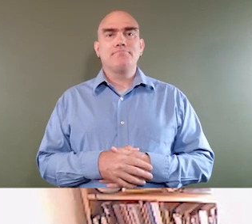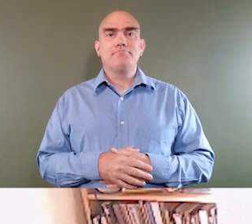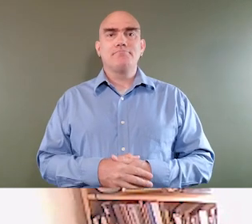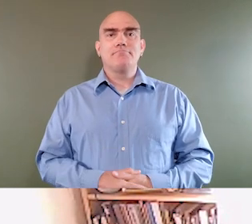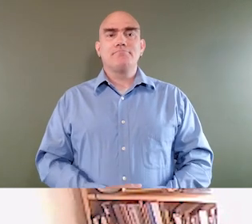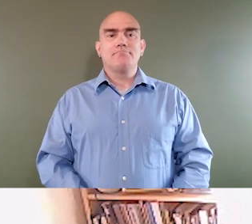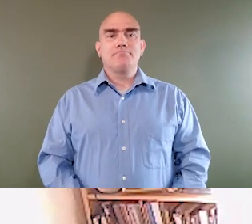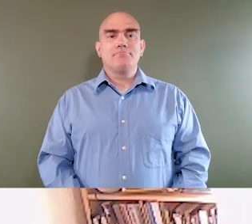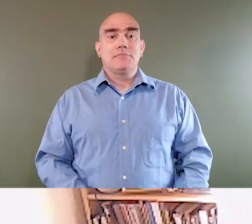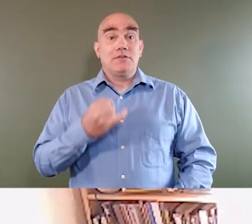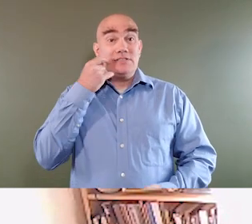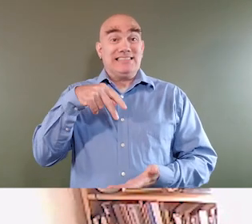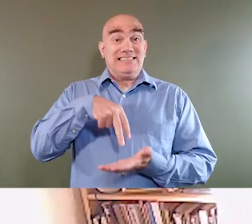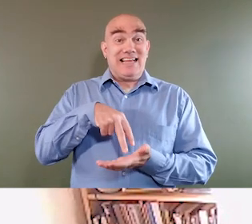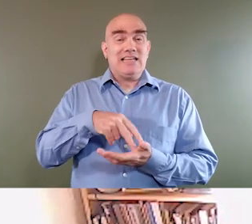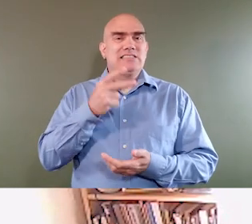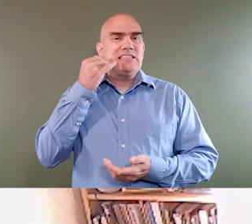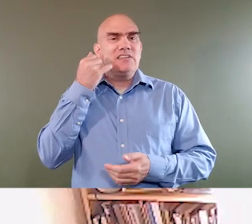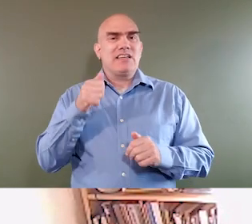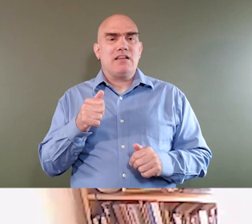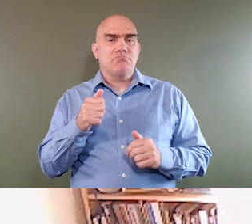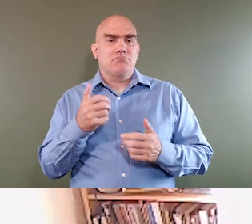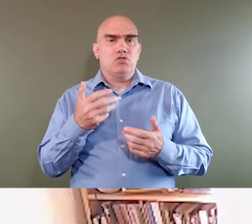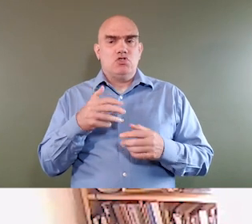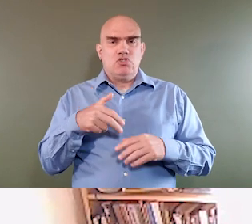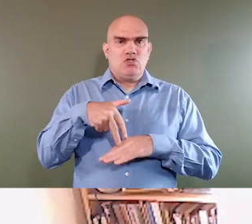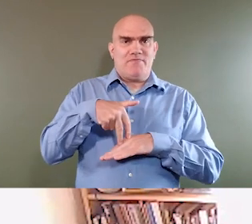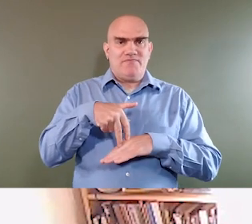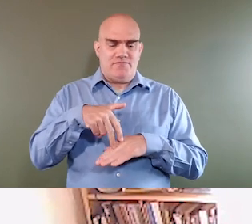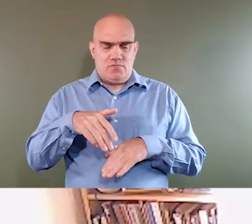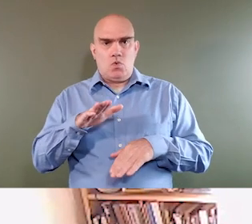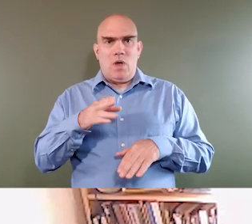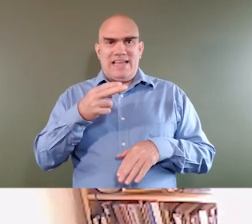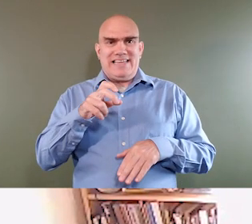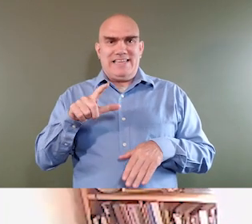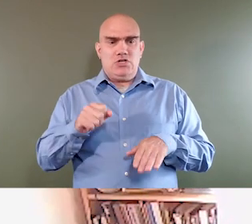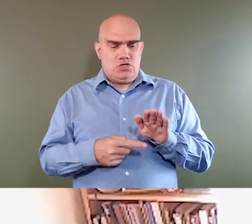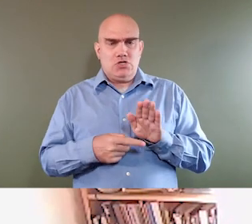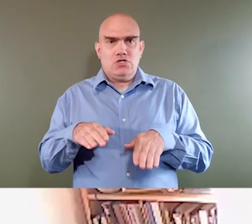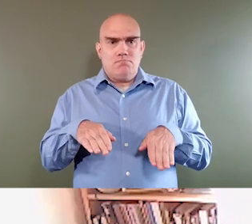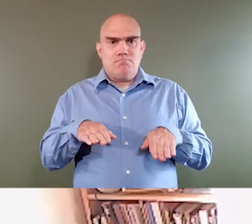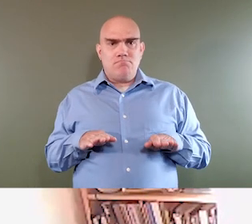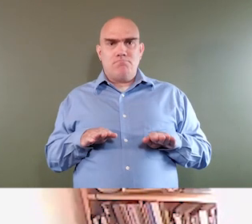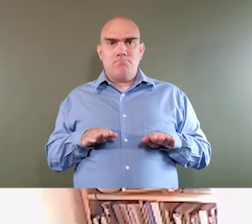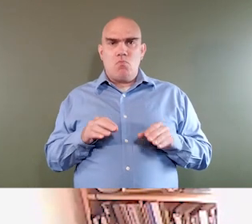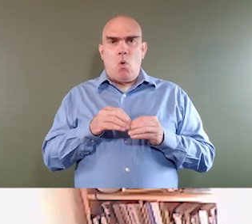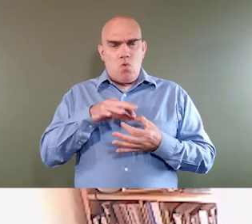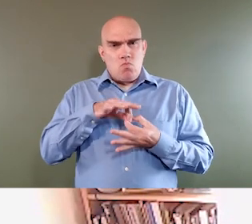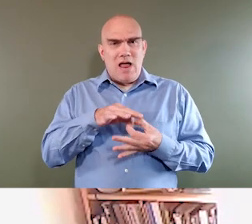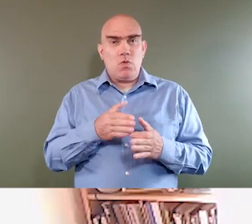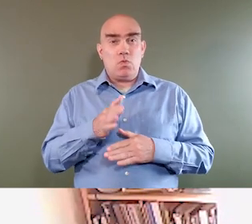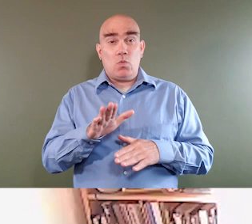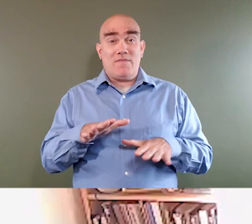And if you're standing, seeing if you can shift and rock back into your heels, getting more grounded through your